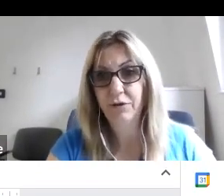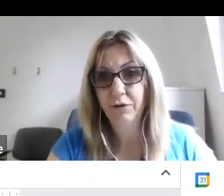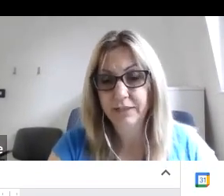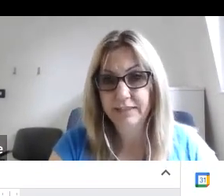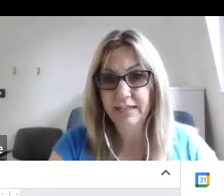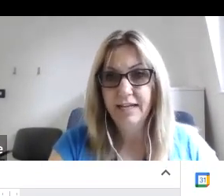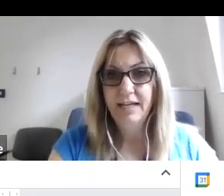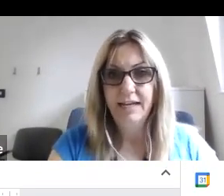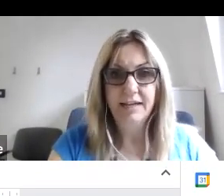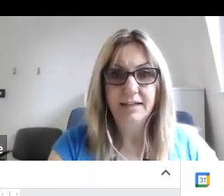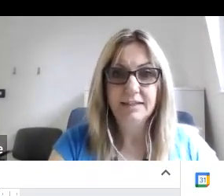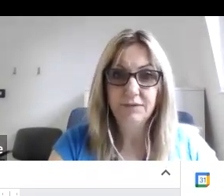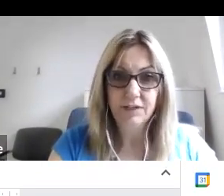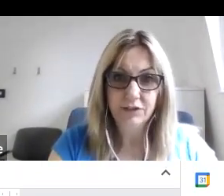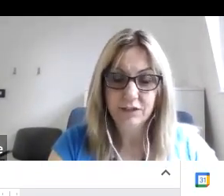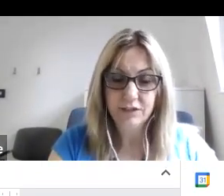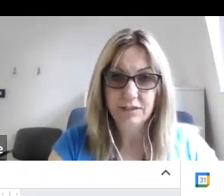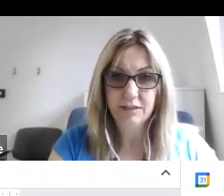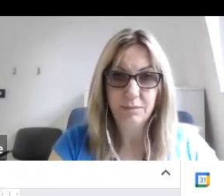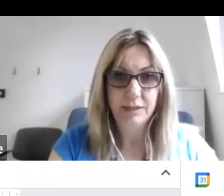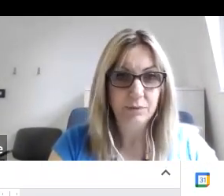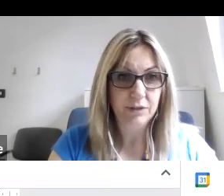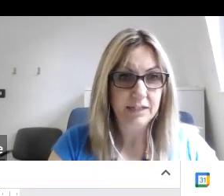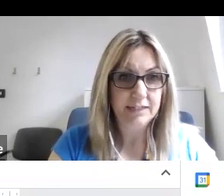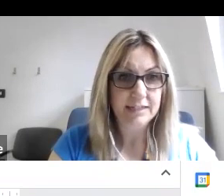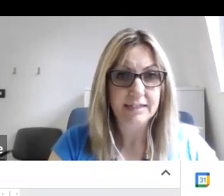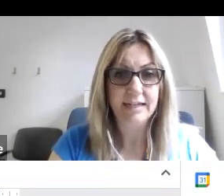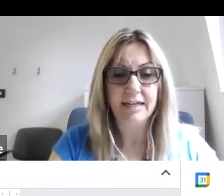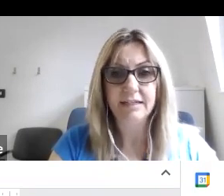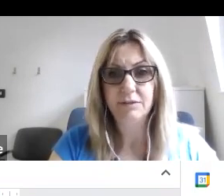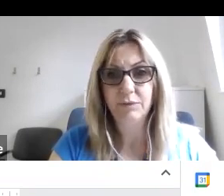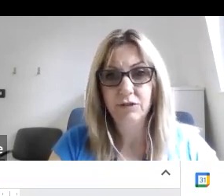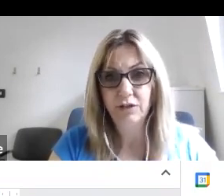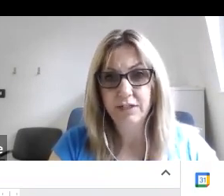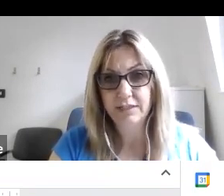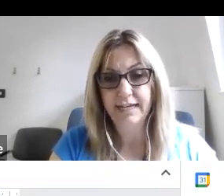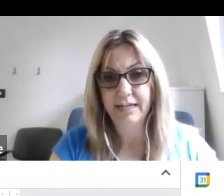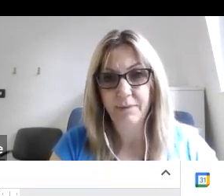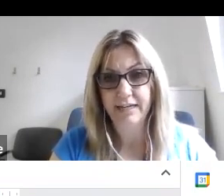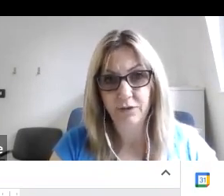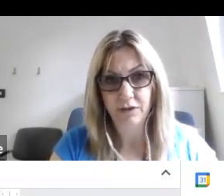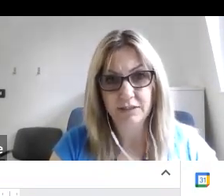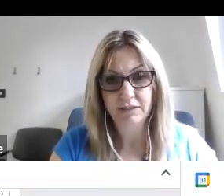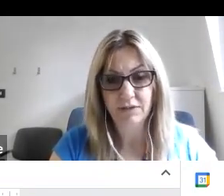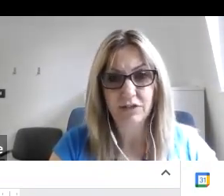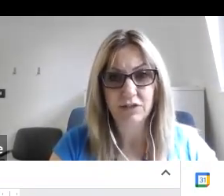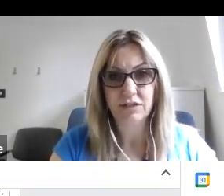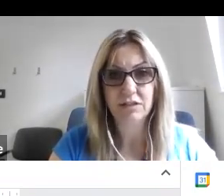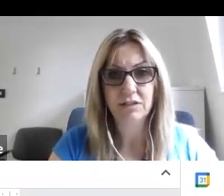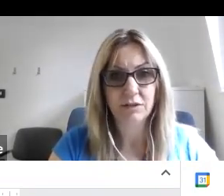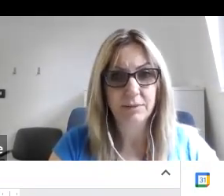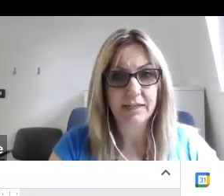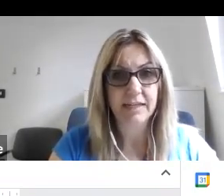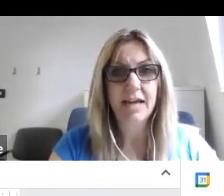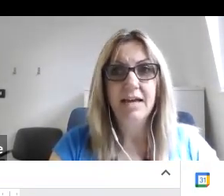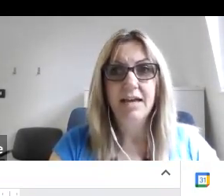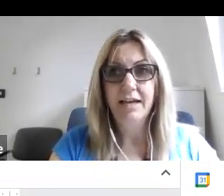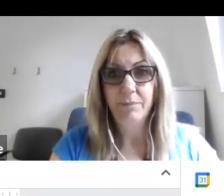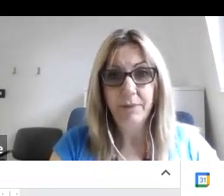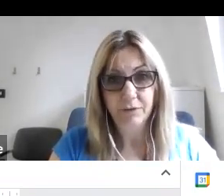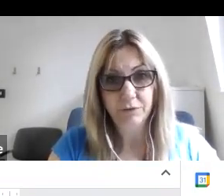provide a range of therapies and interventions to people who need it, and we try to tailor make